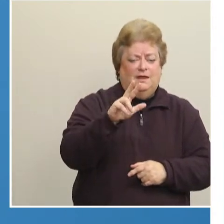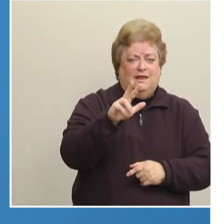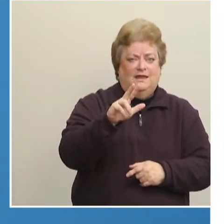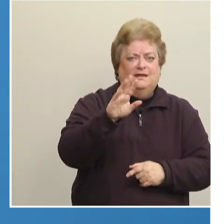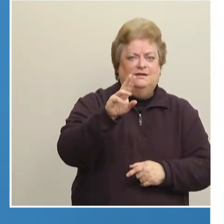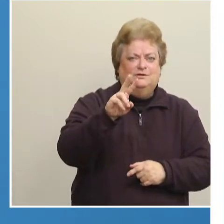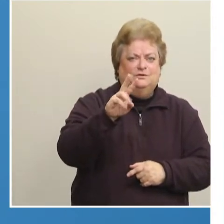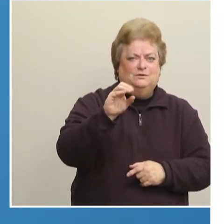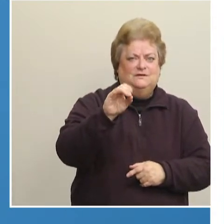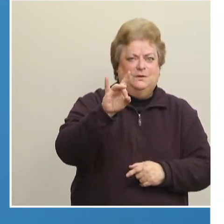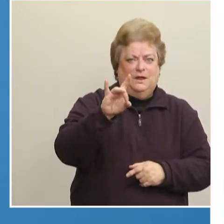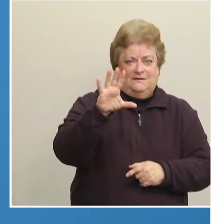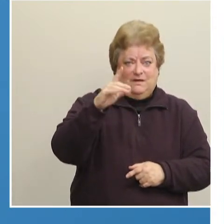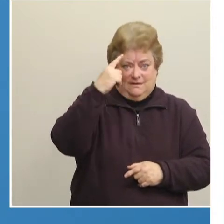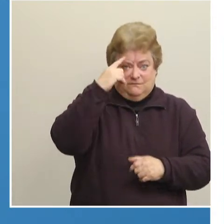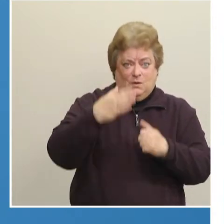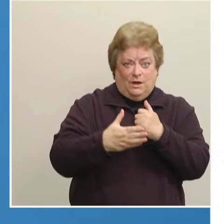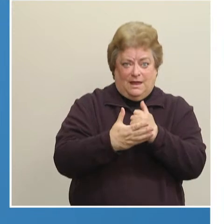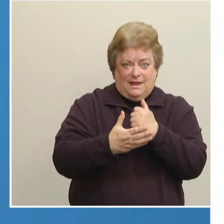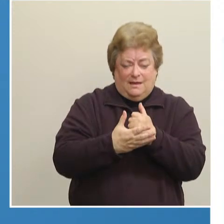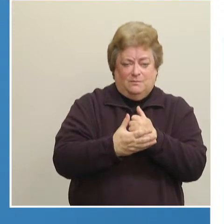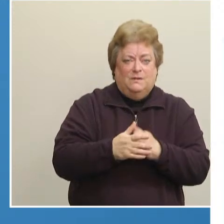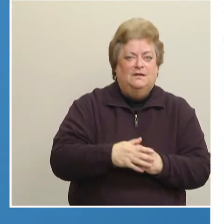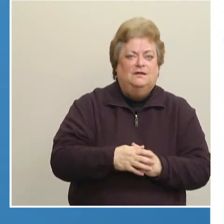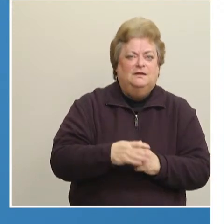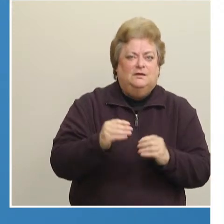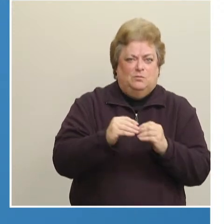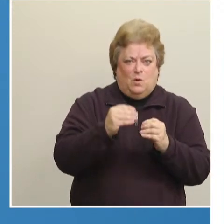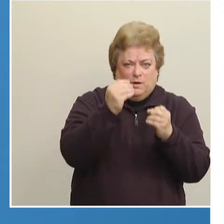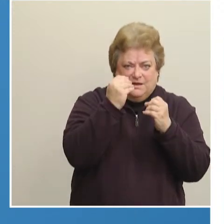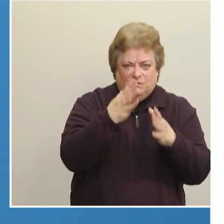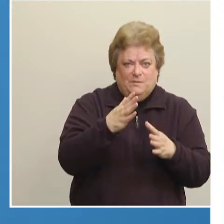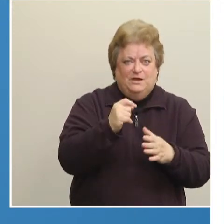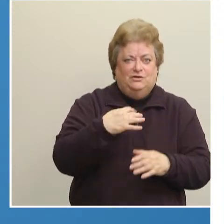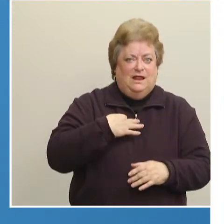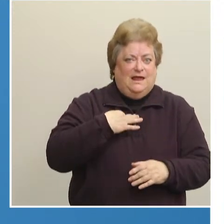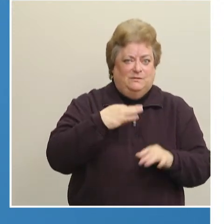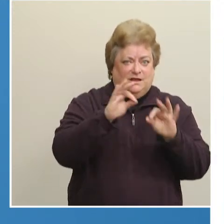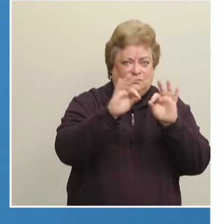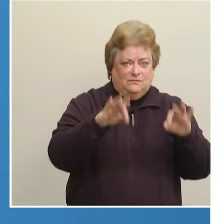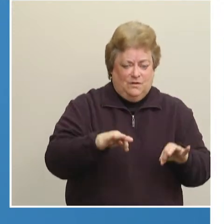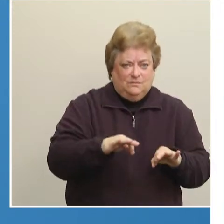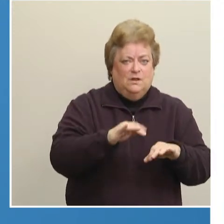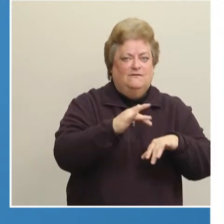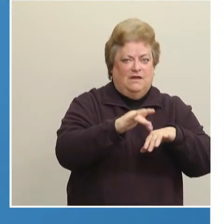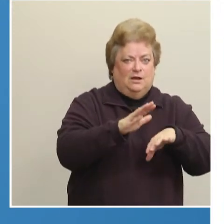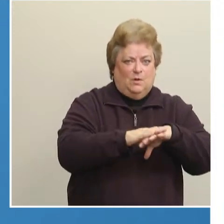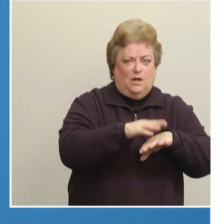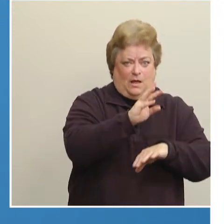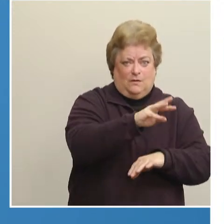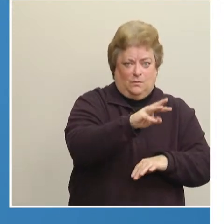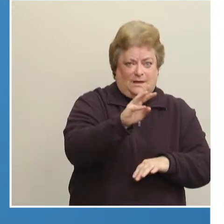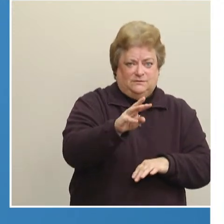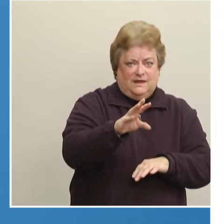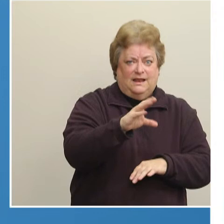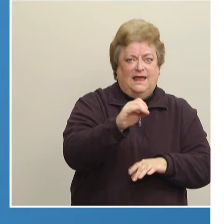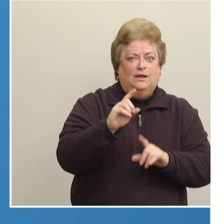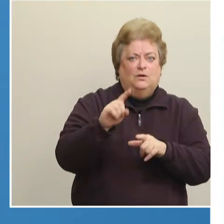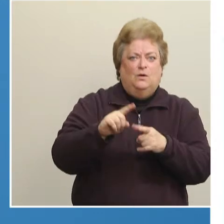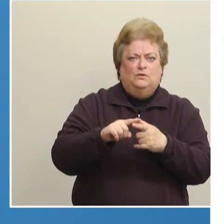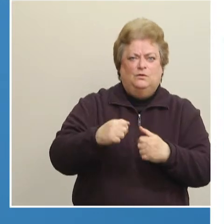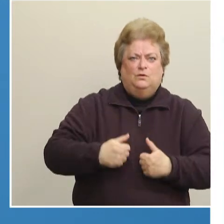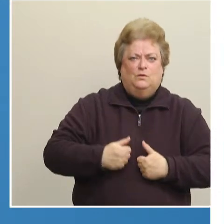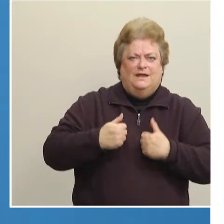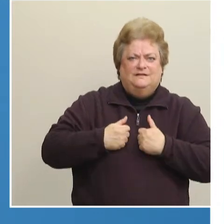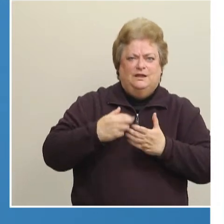402-413-2085 for assistance. More information and the application forms are available both at the website and if you go to the resident